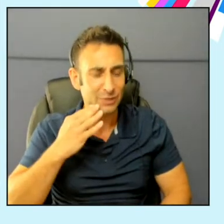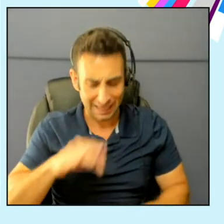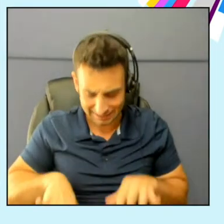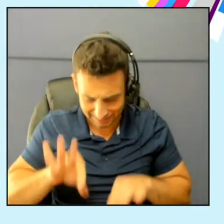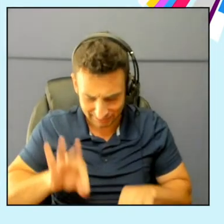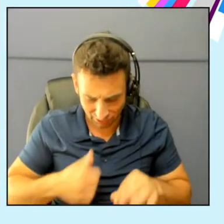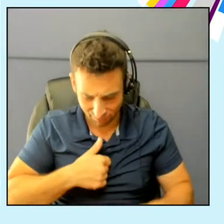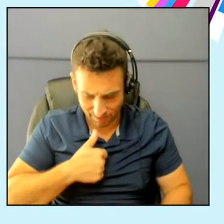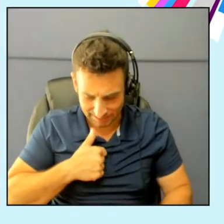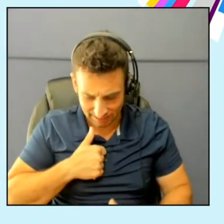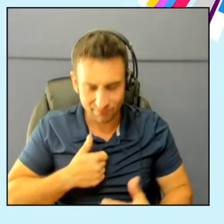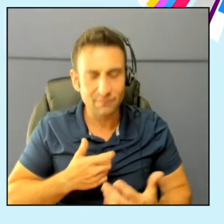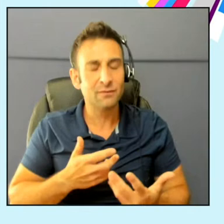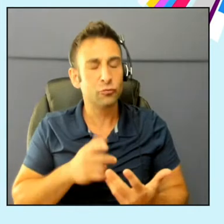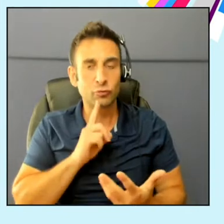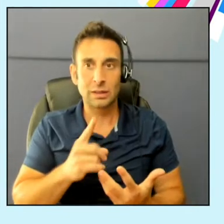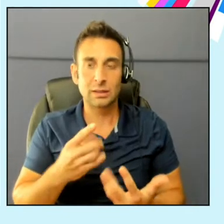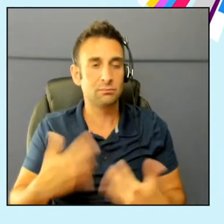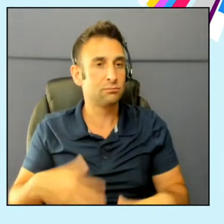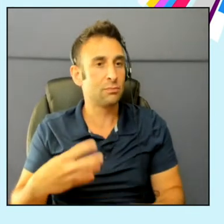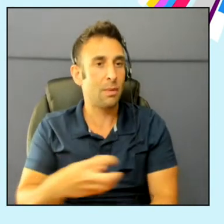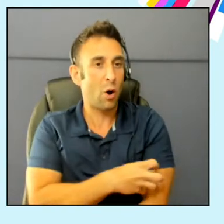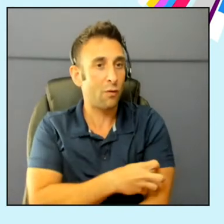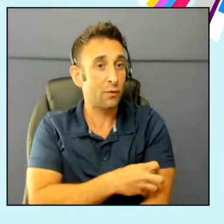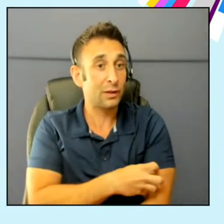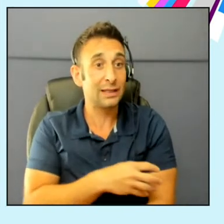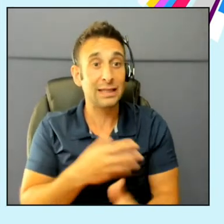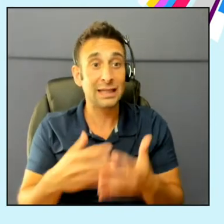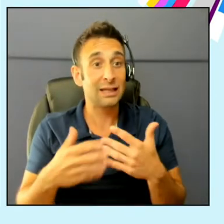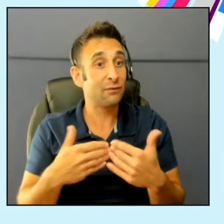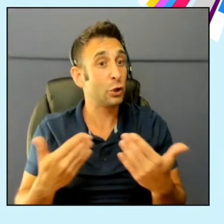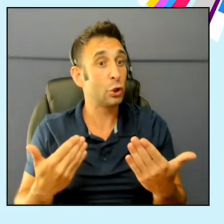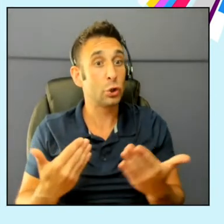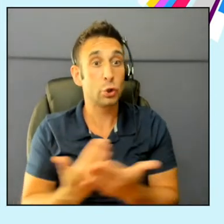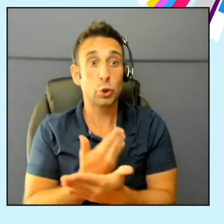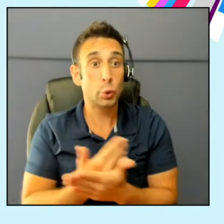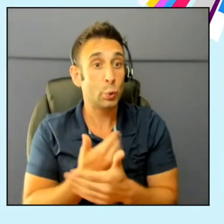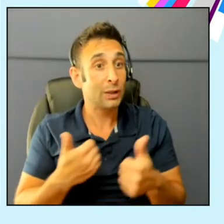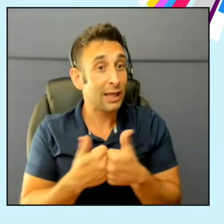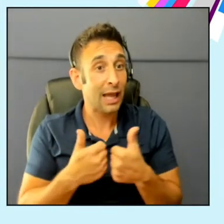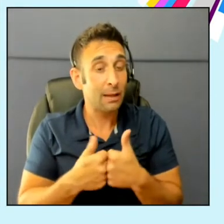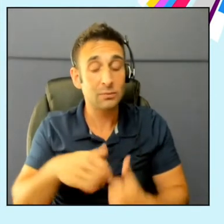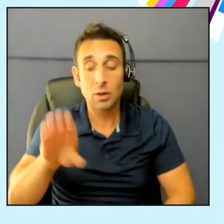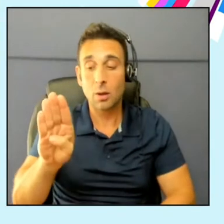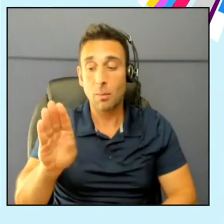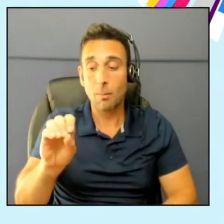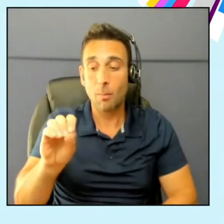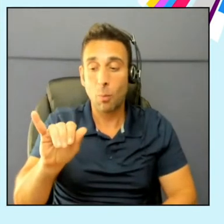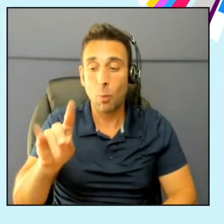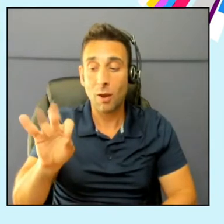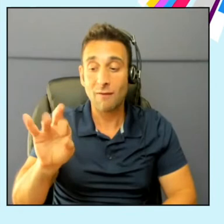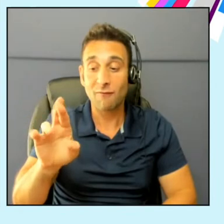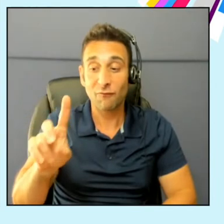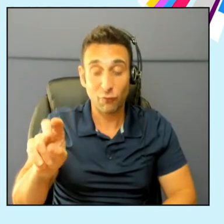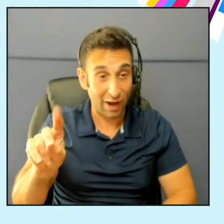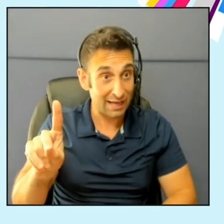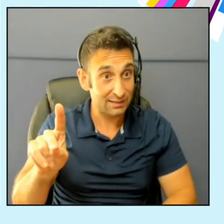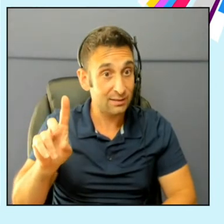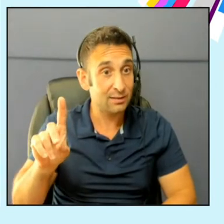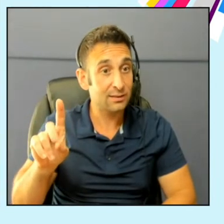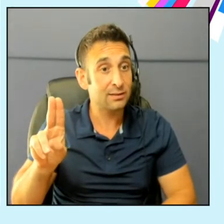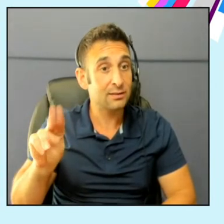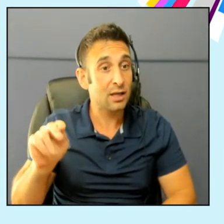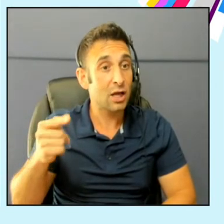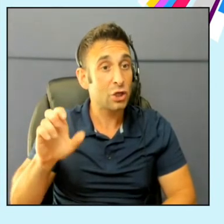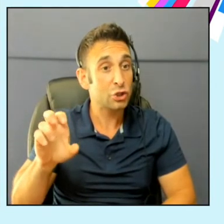been really powerful, even with newer games like Boyfriend Dungeon and Unpacking, which are recent titles that have representation in